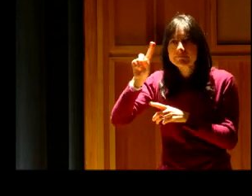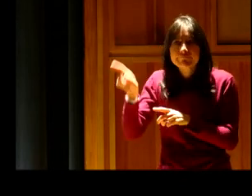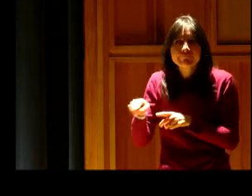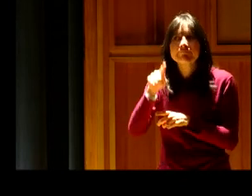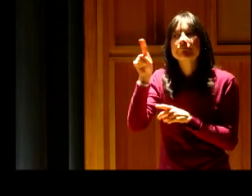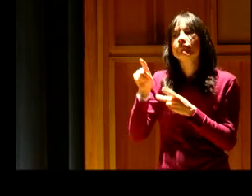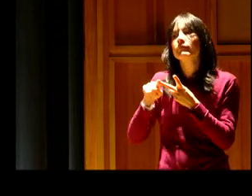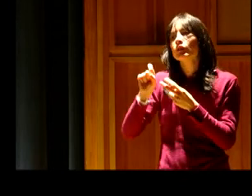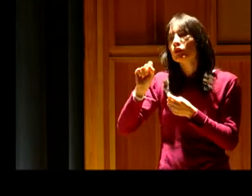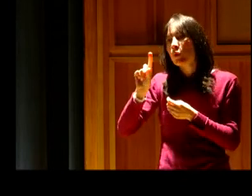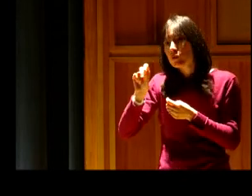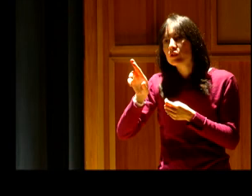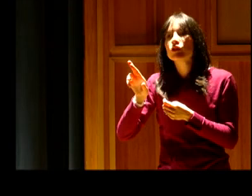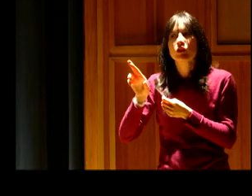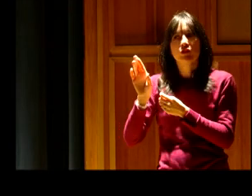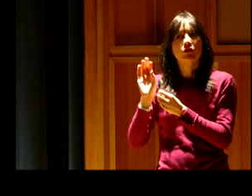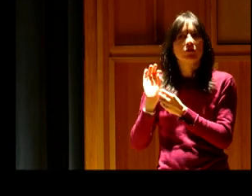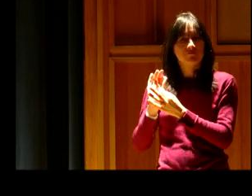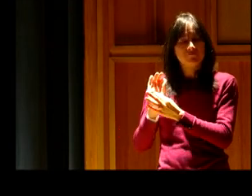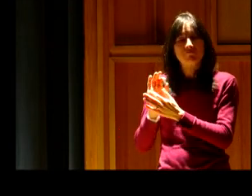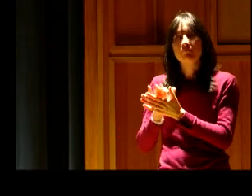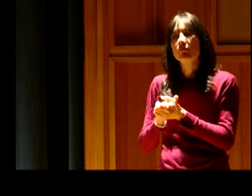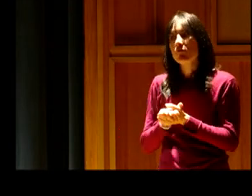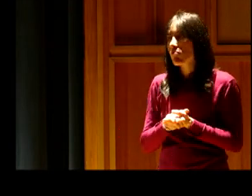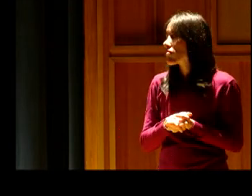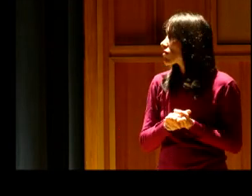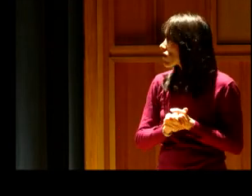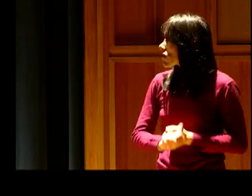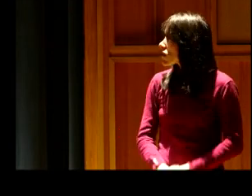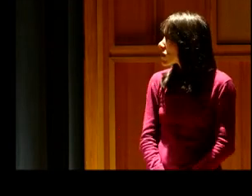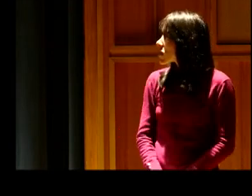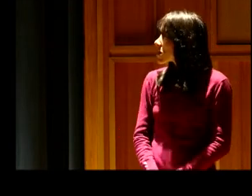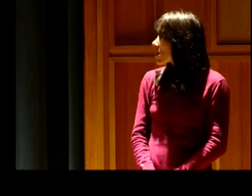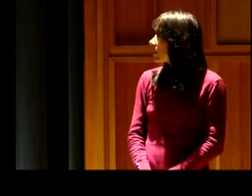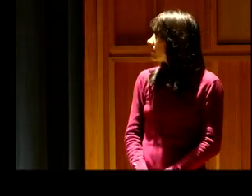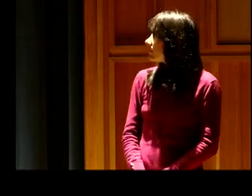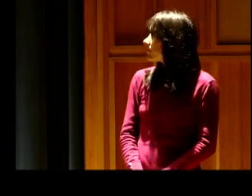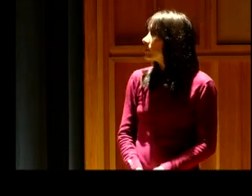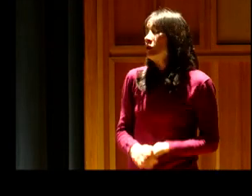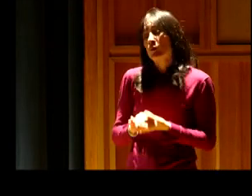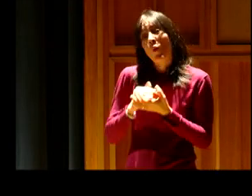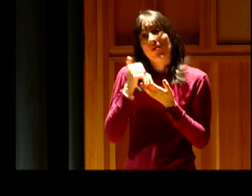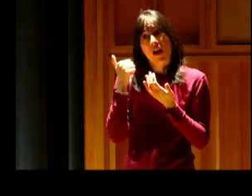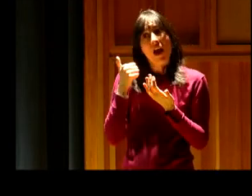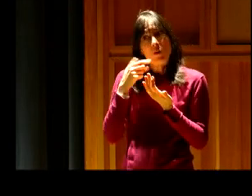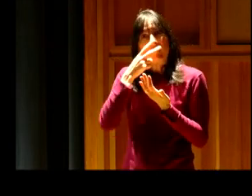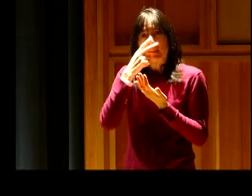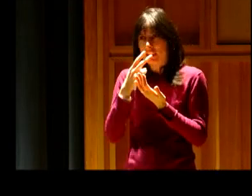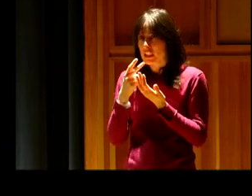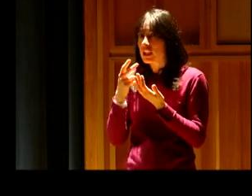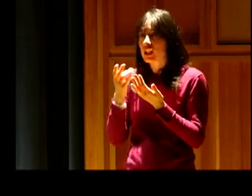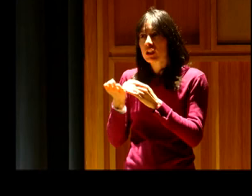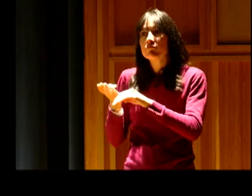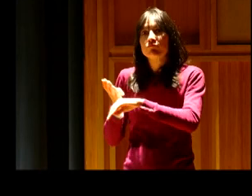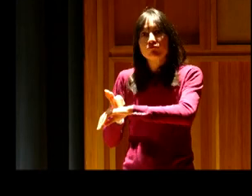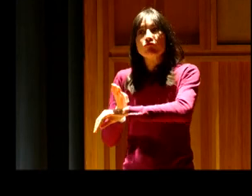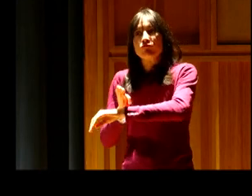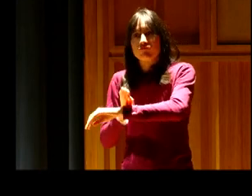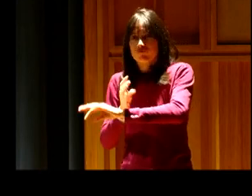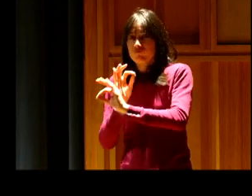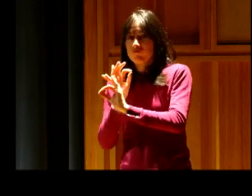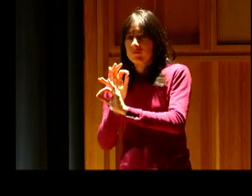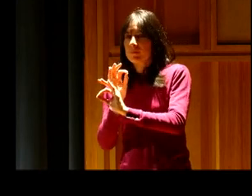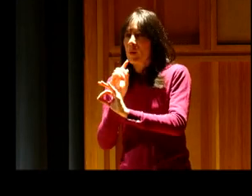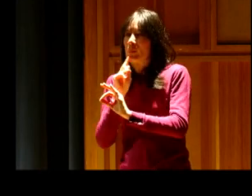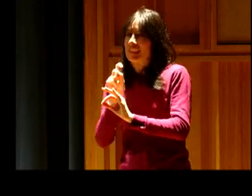solar. Now, this ramp-up is admirable, but it's nowhere near the rate that we